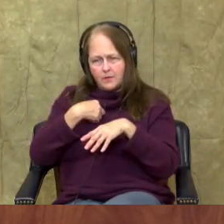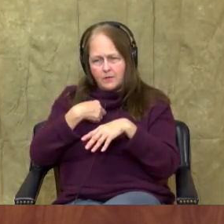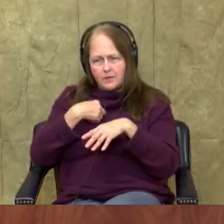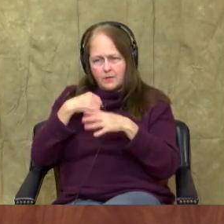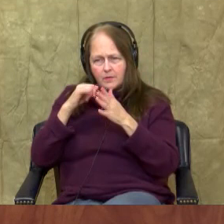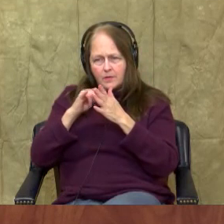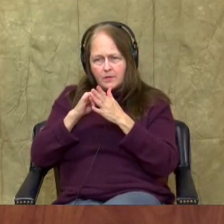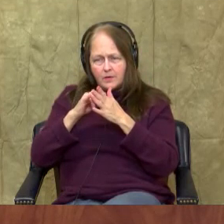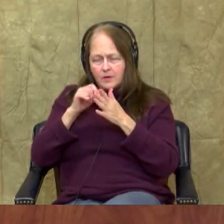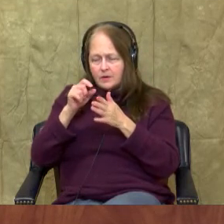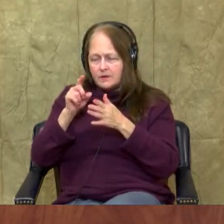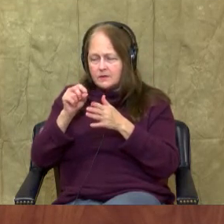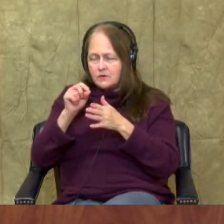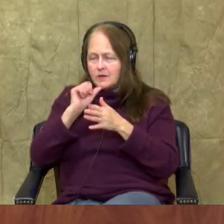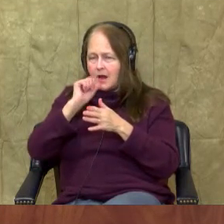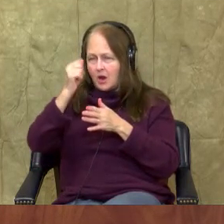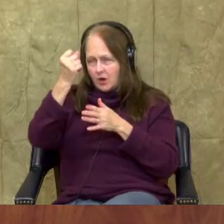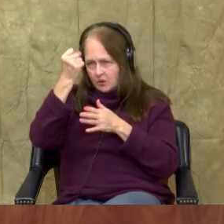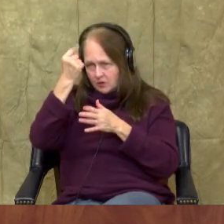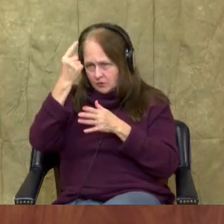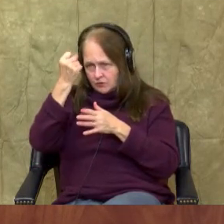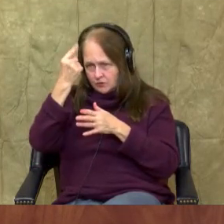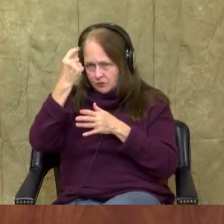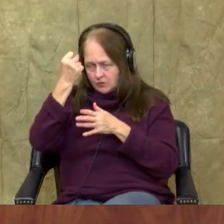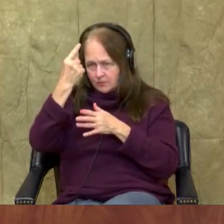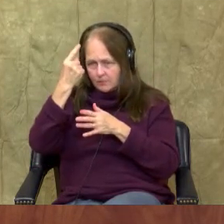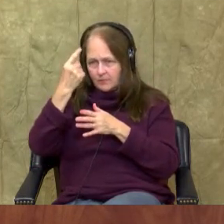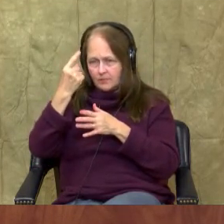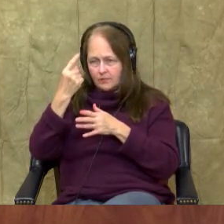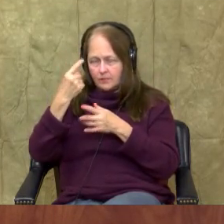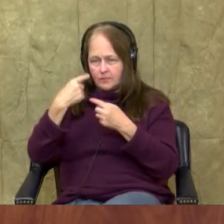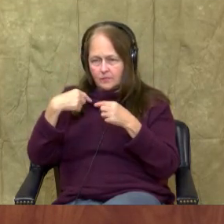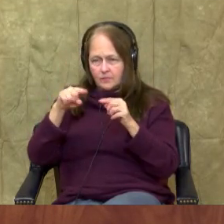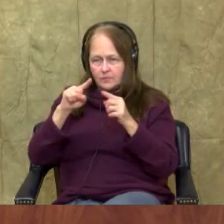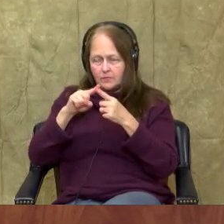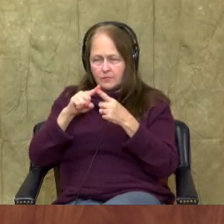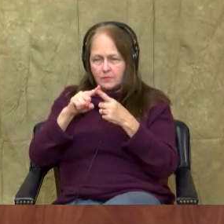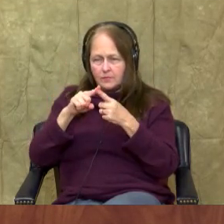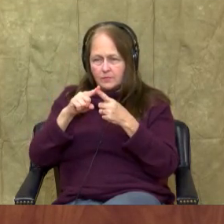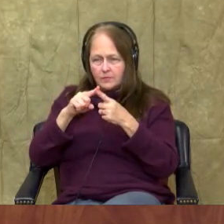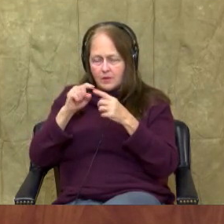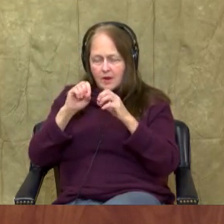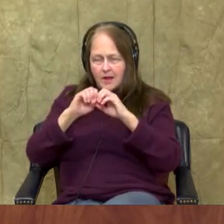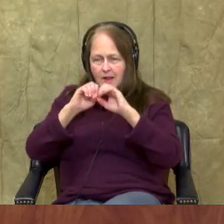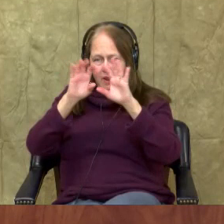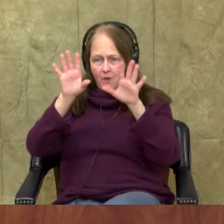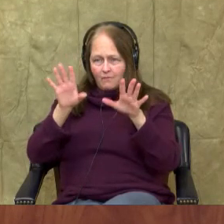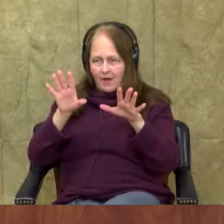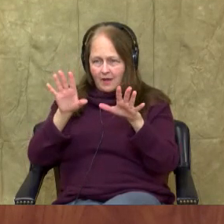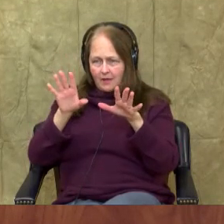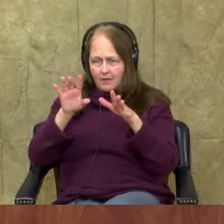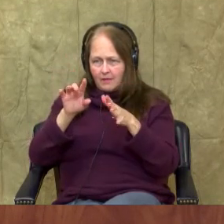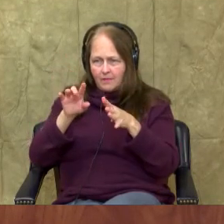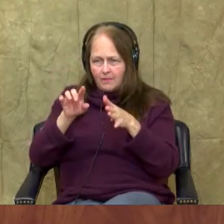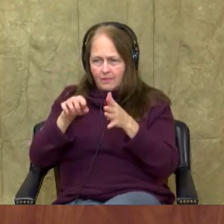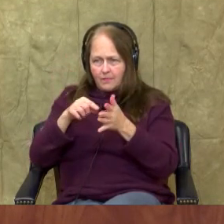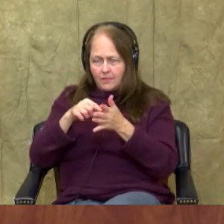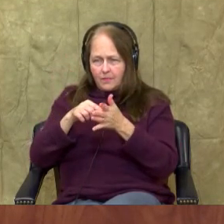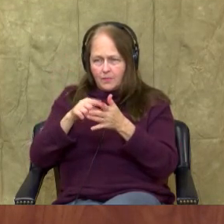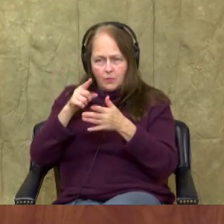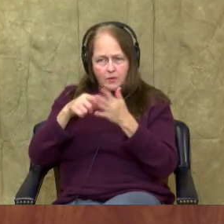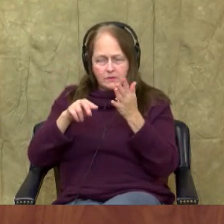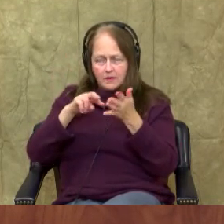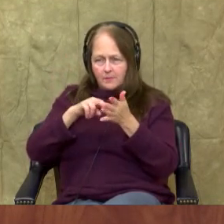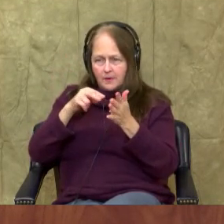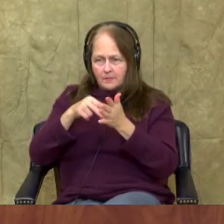is when didn't understand. And then it goes down and it says to clarify them. So what does